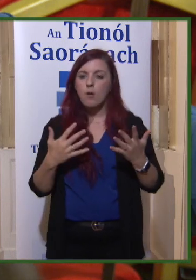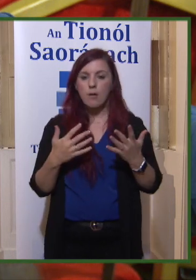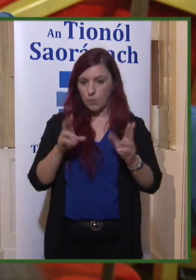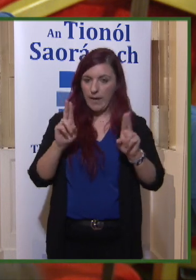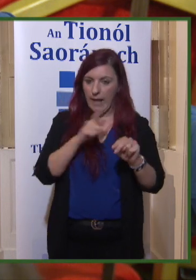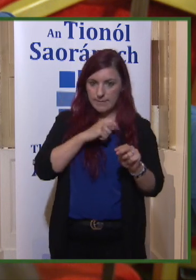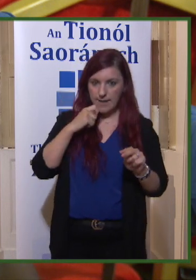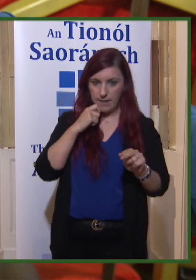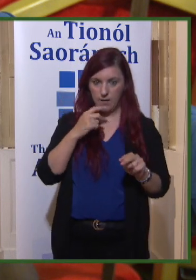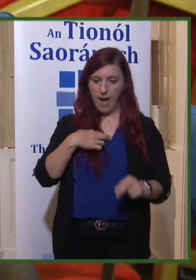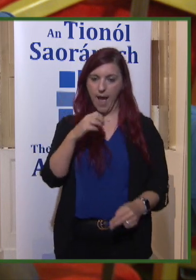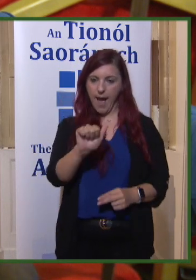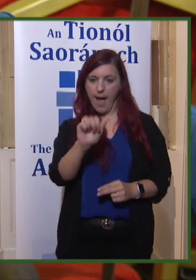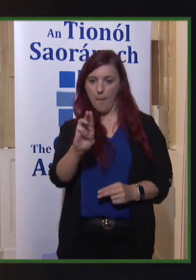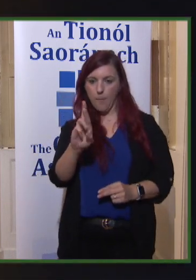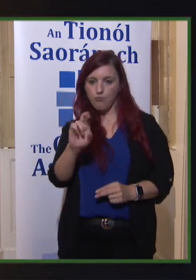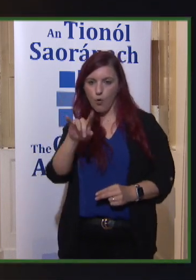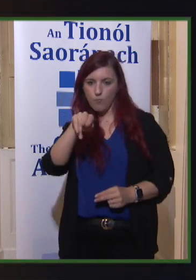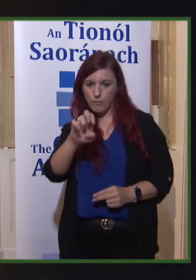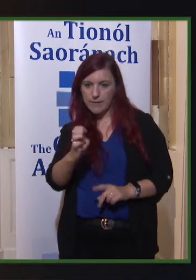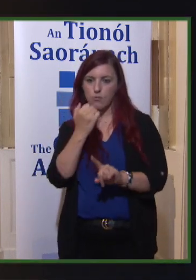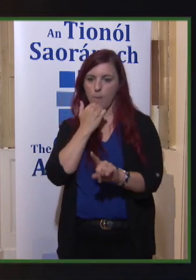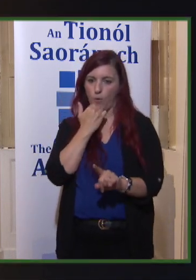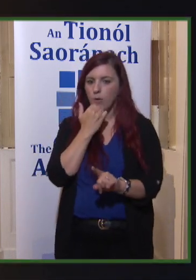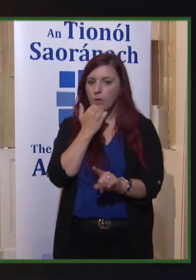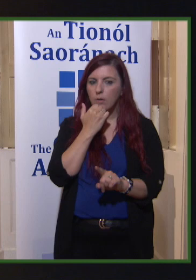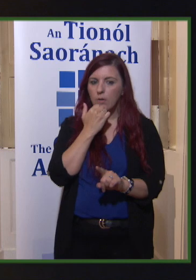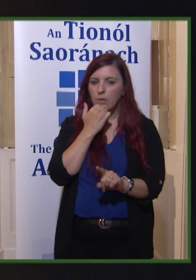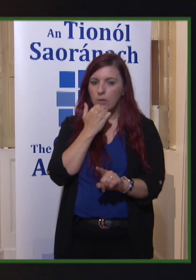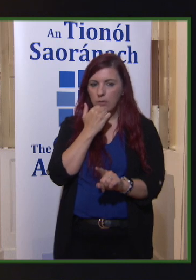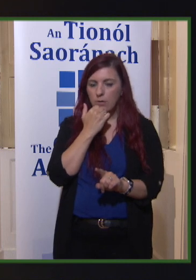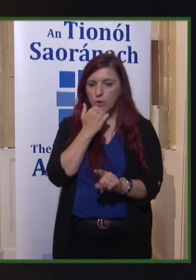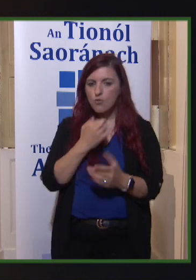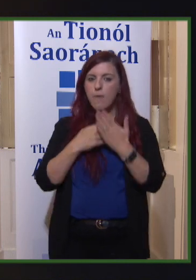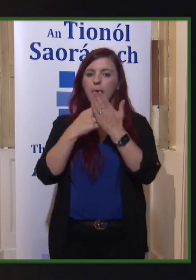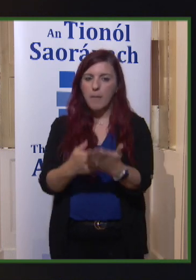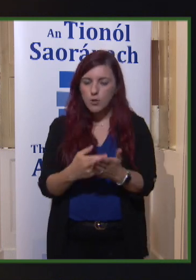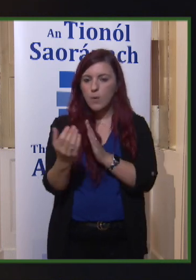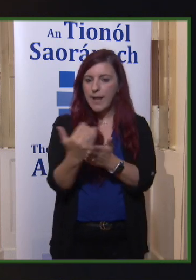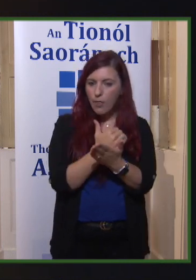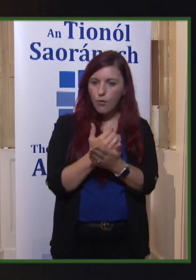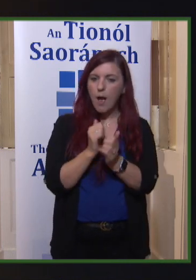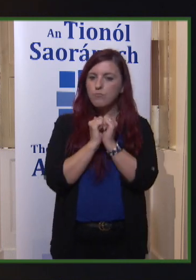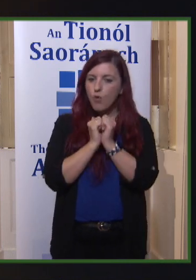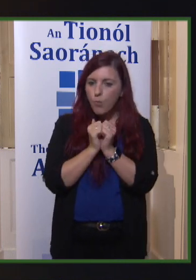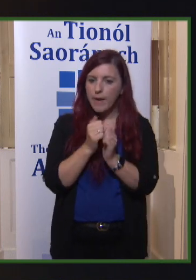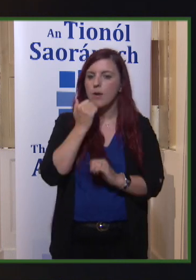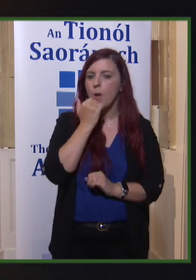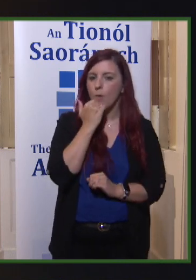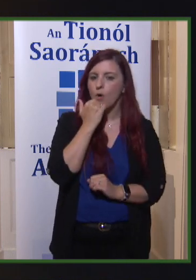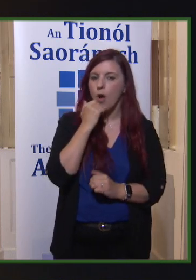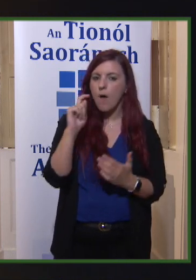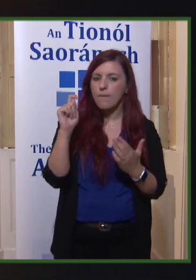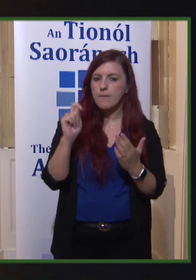that you recommend that you would gather an appropriate number of